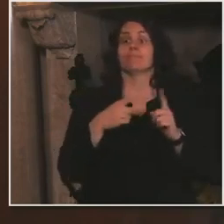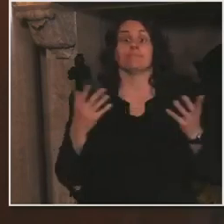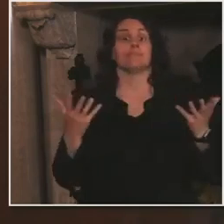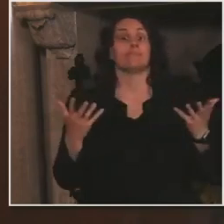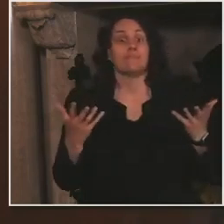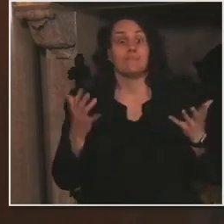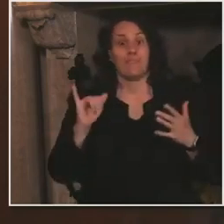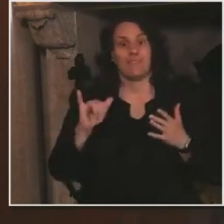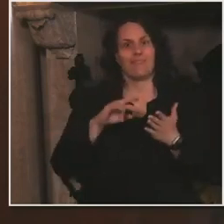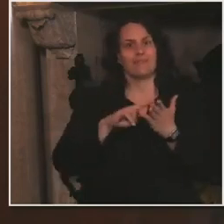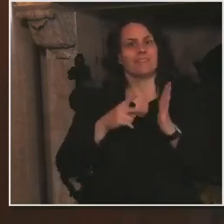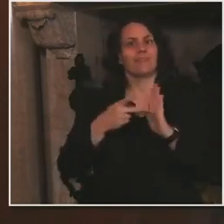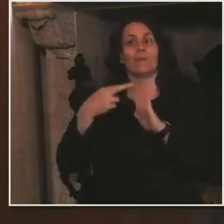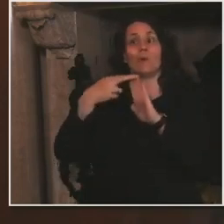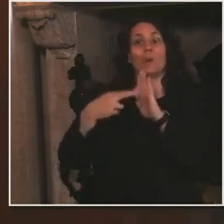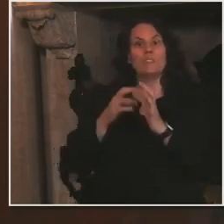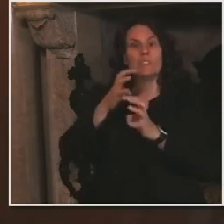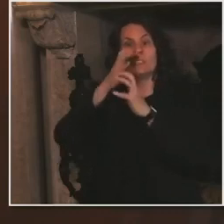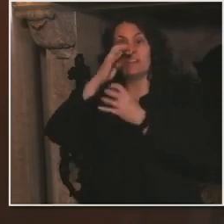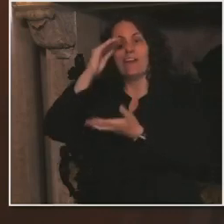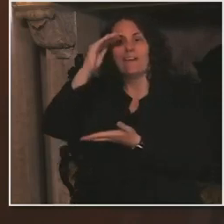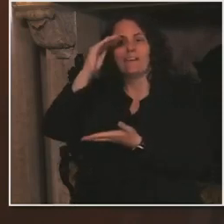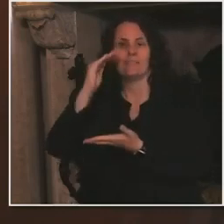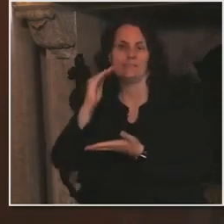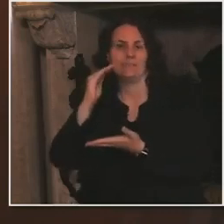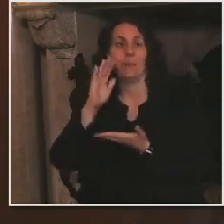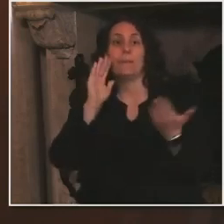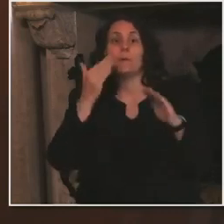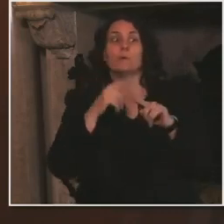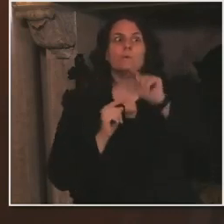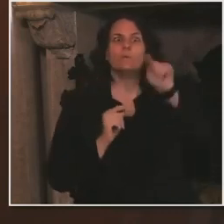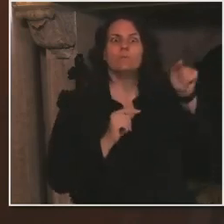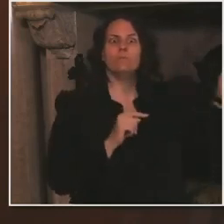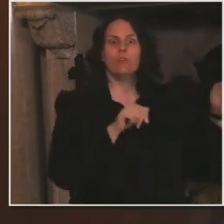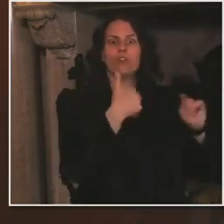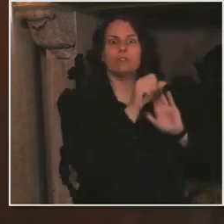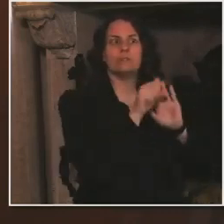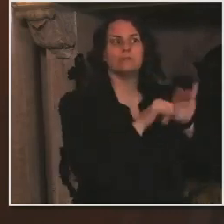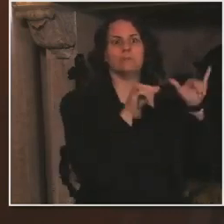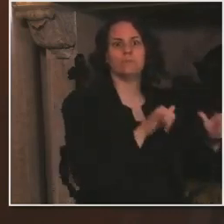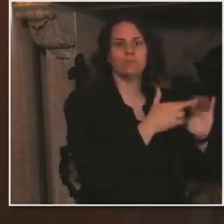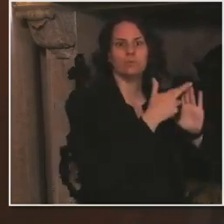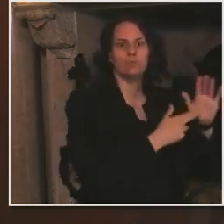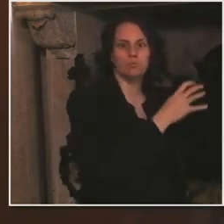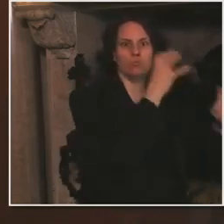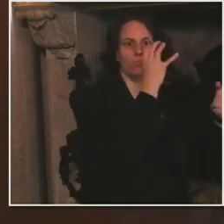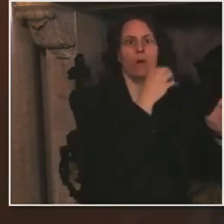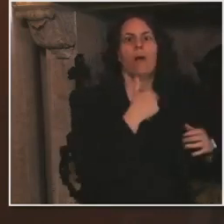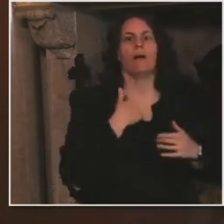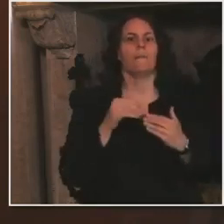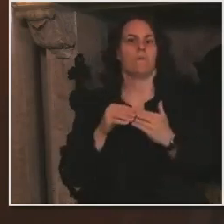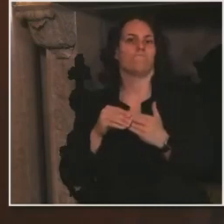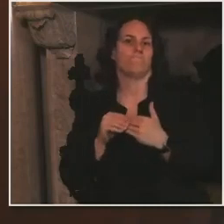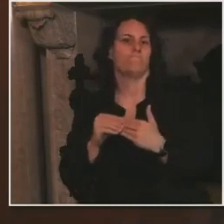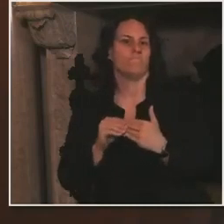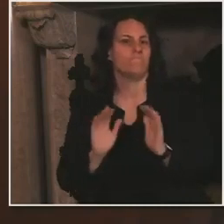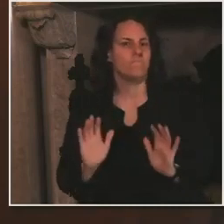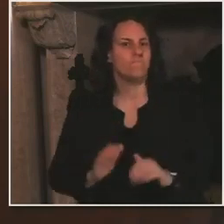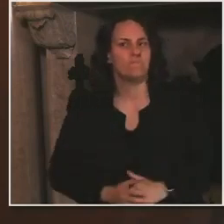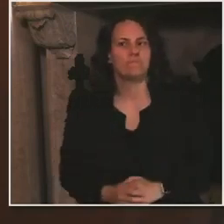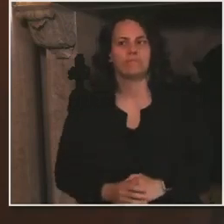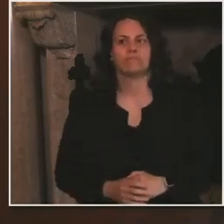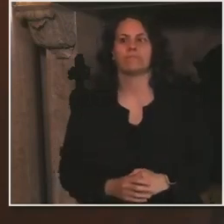other Safer at Home orders still in effect across our country. You've likely heard me talk about